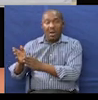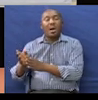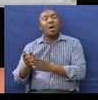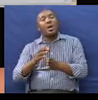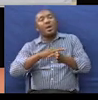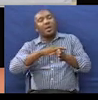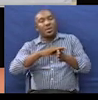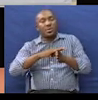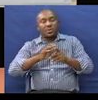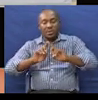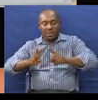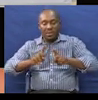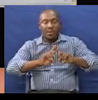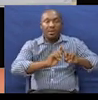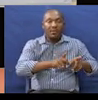different